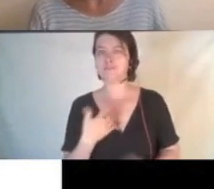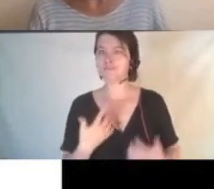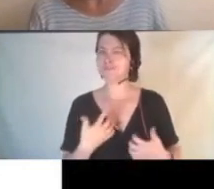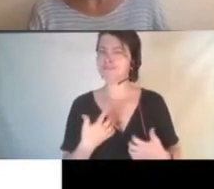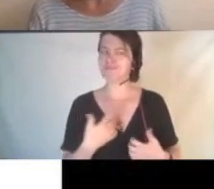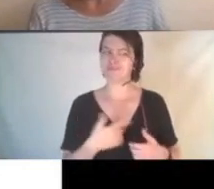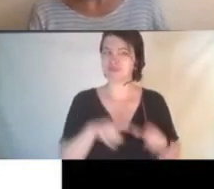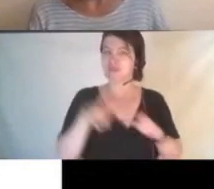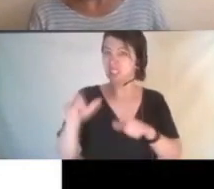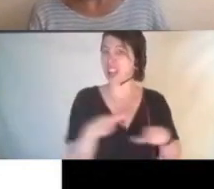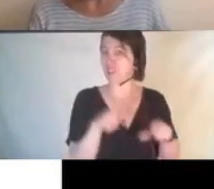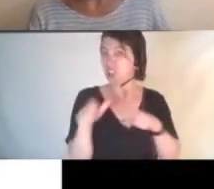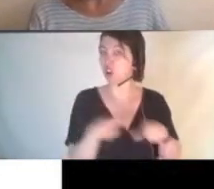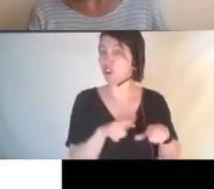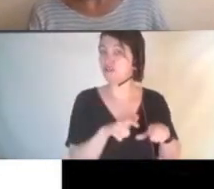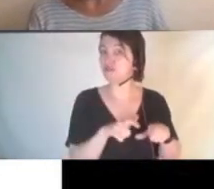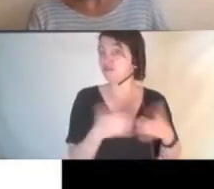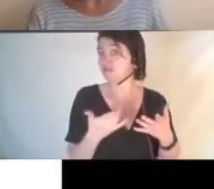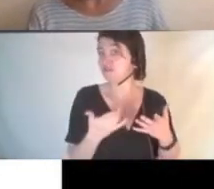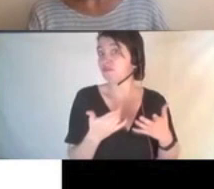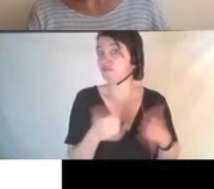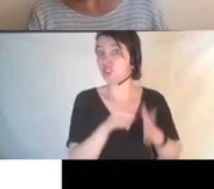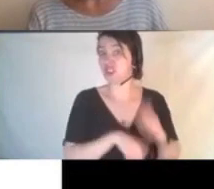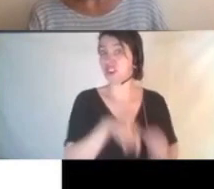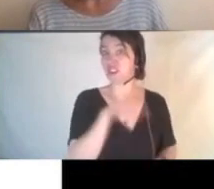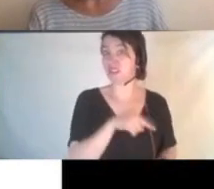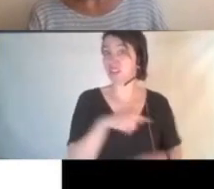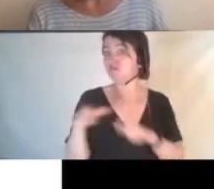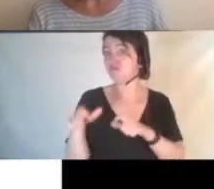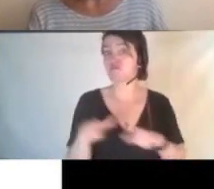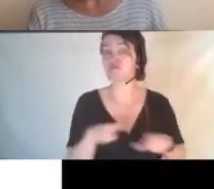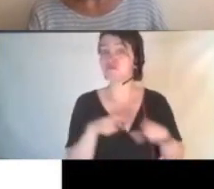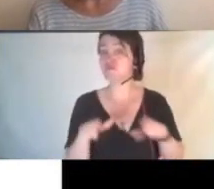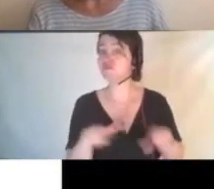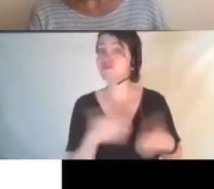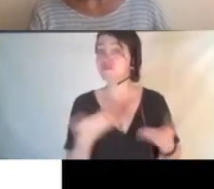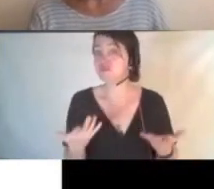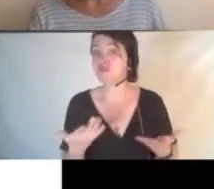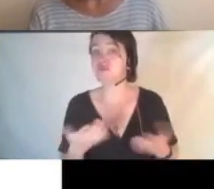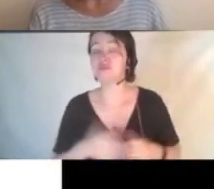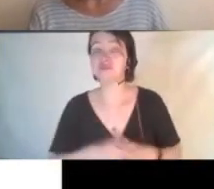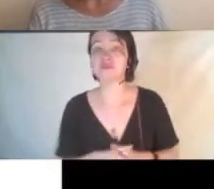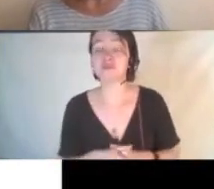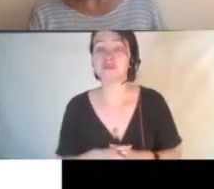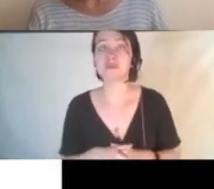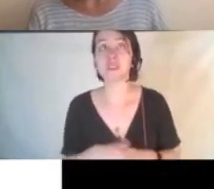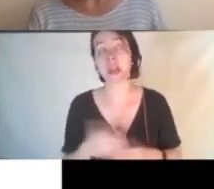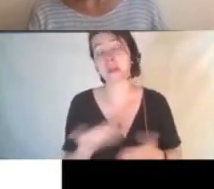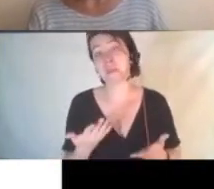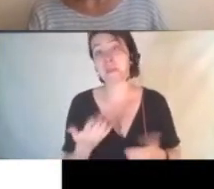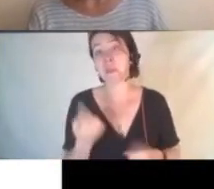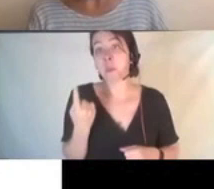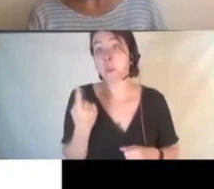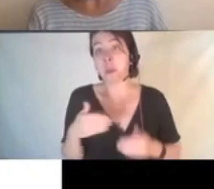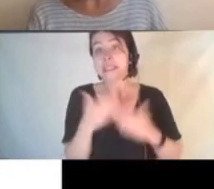on from there really. Just took it from there and just kept going with it until one day, you know,